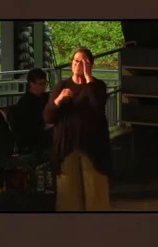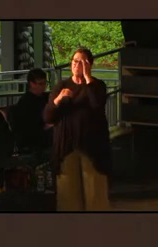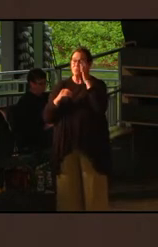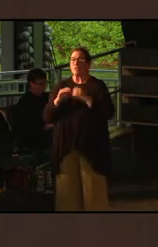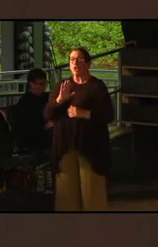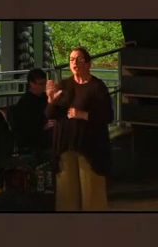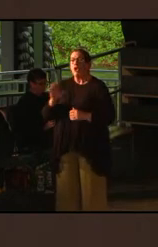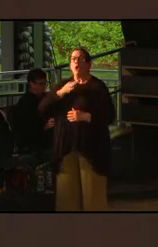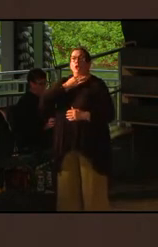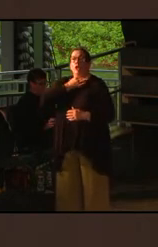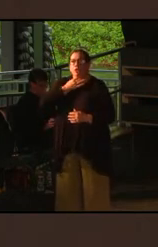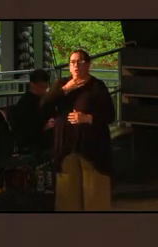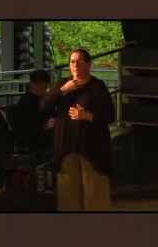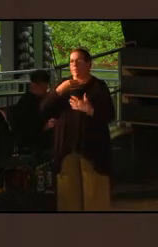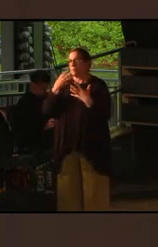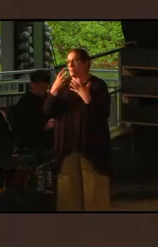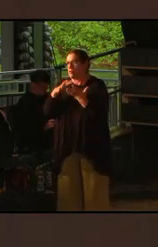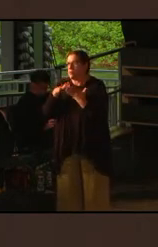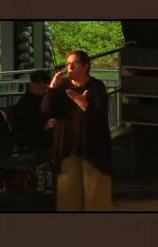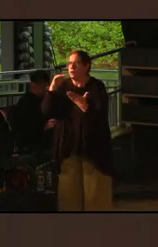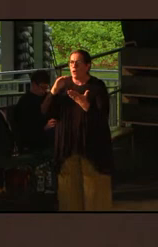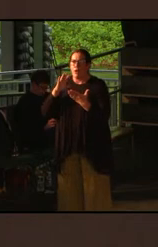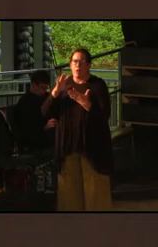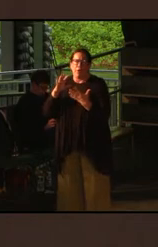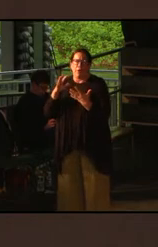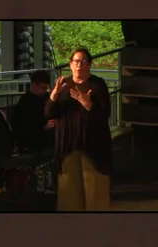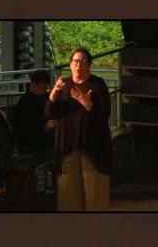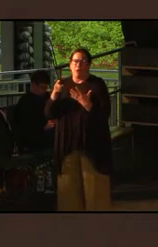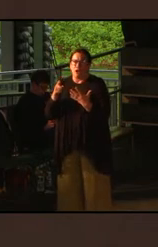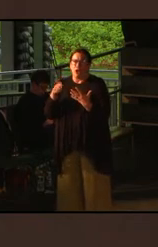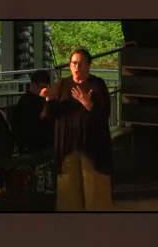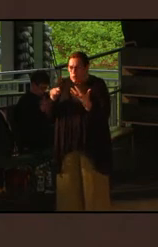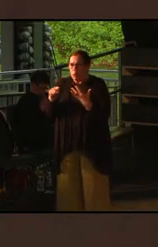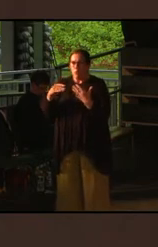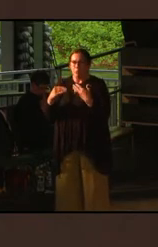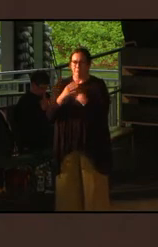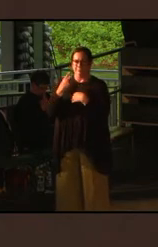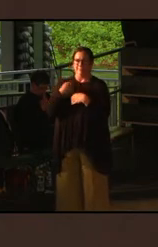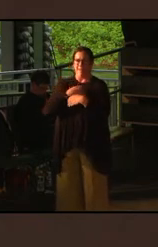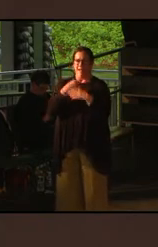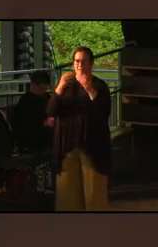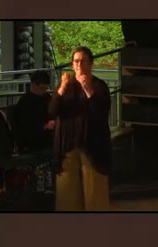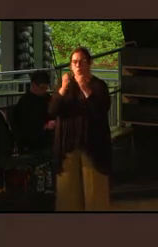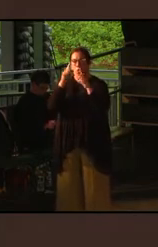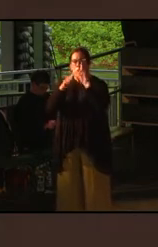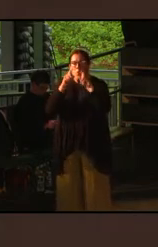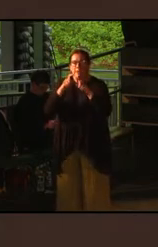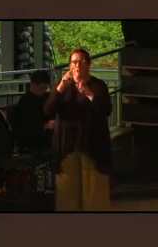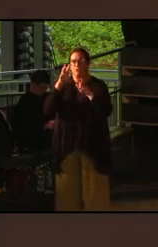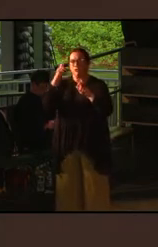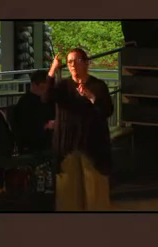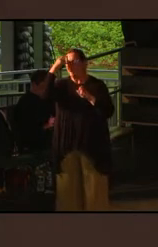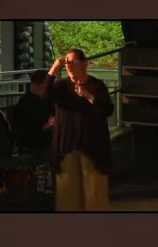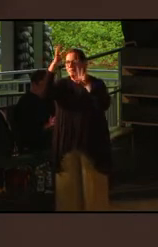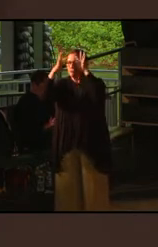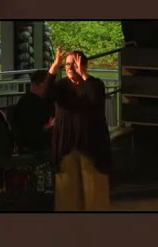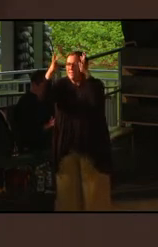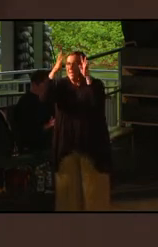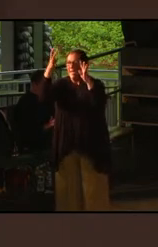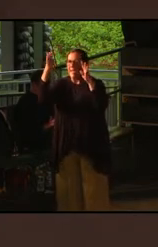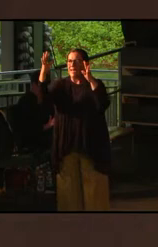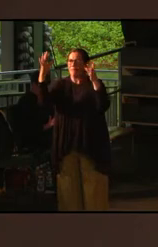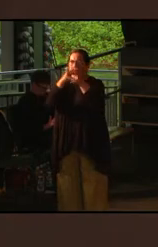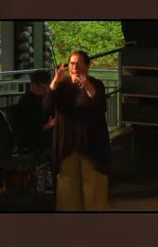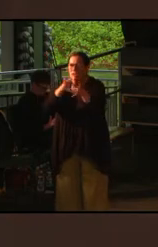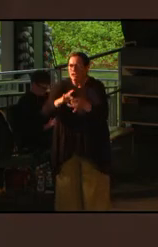Your curiosity about your learning generated more and more questions. Your creative minds made quick connections